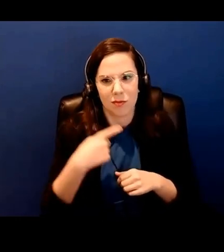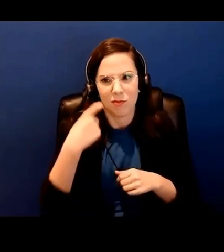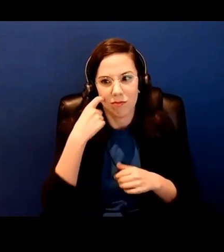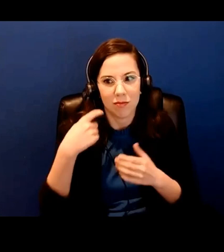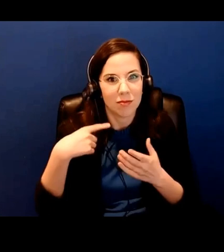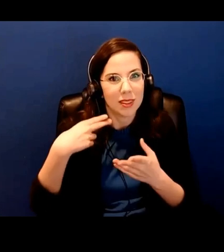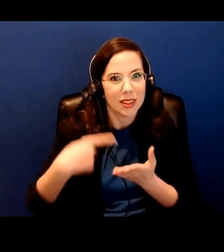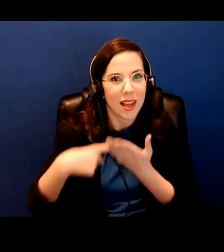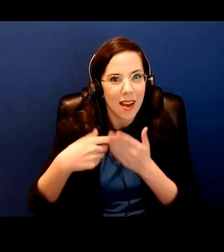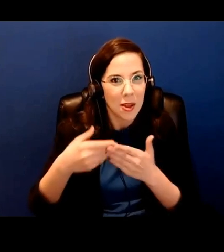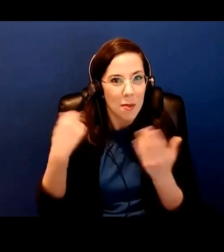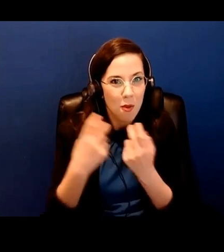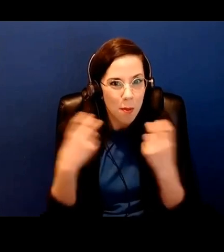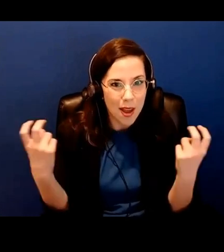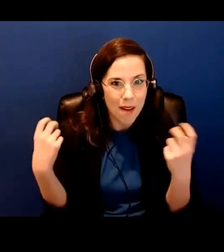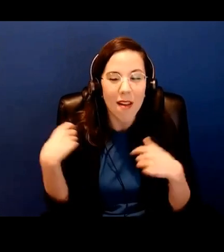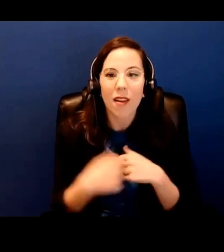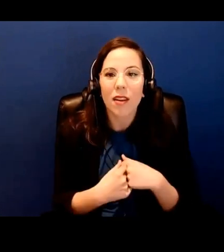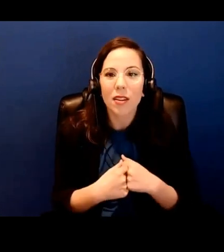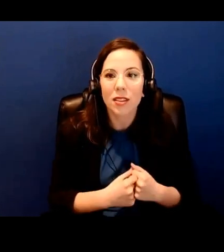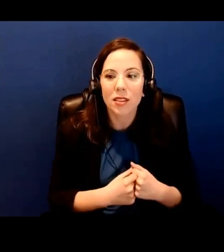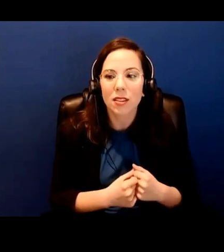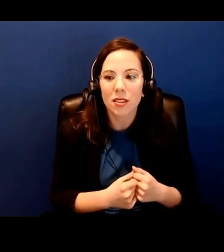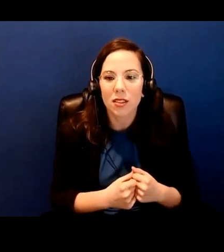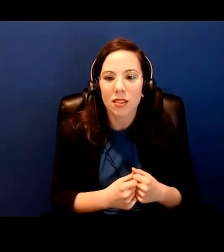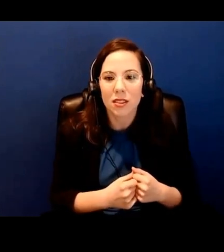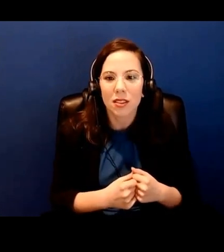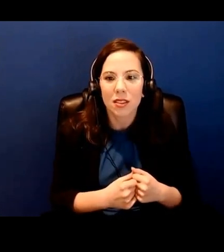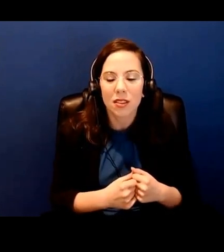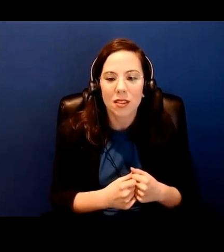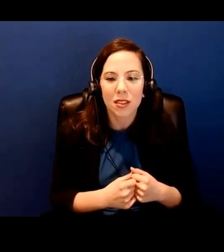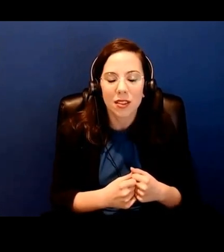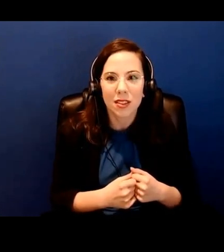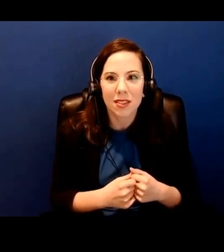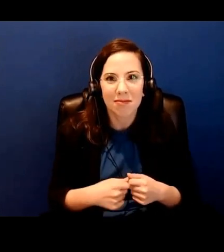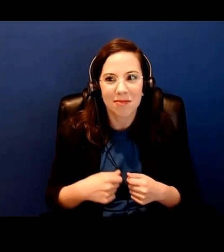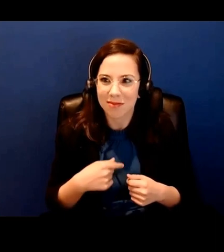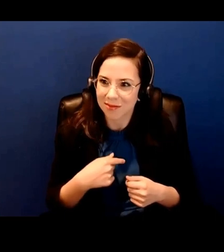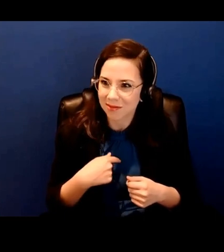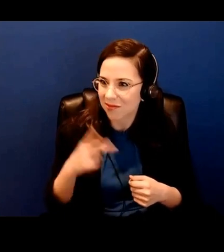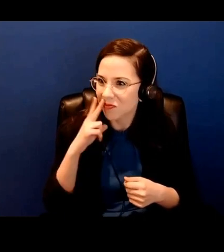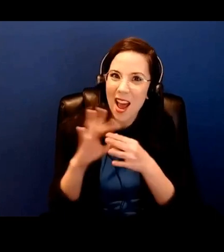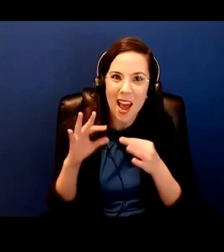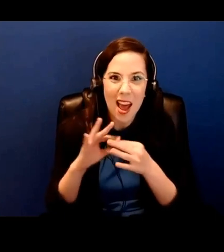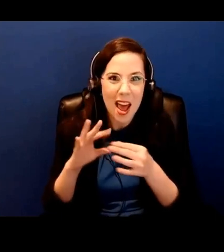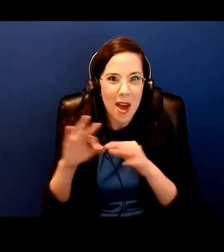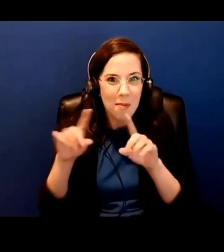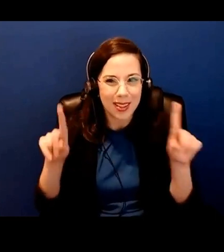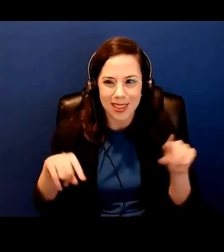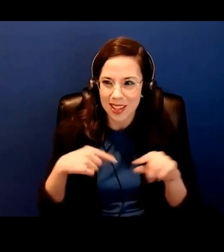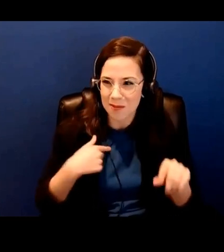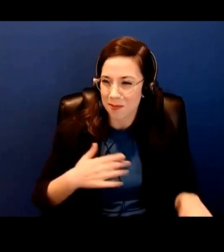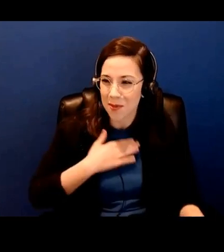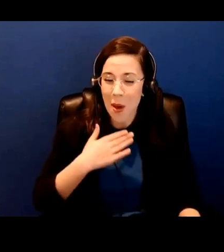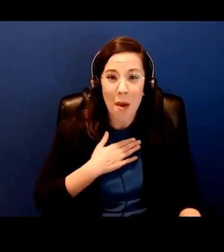this panel, and I was just expressing my delight as I saw in some of the comments coming through the chat. I can't